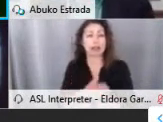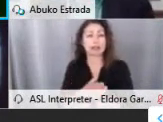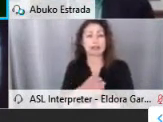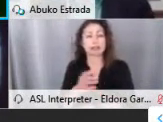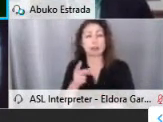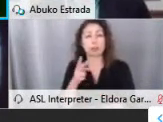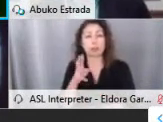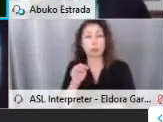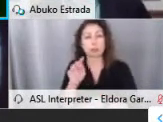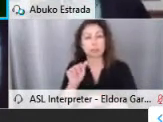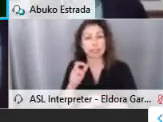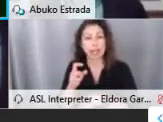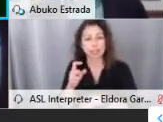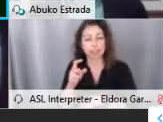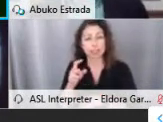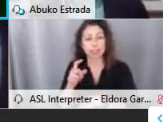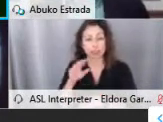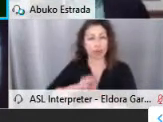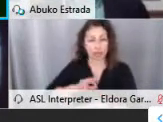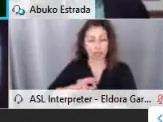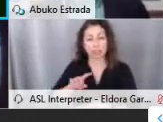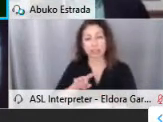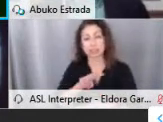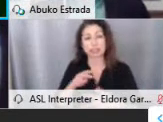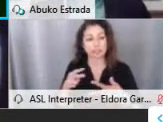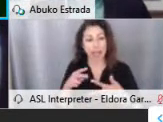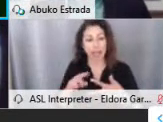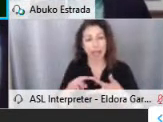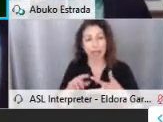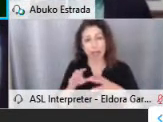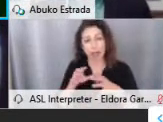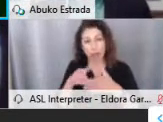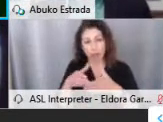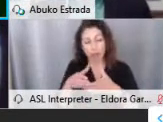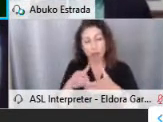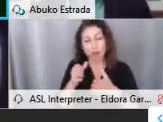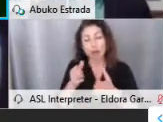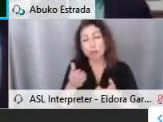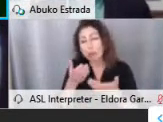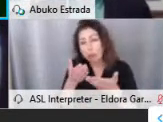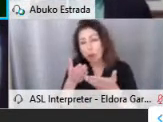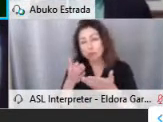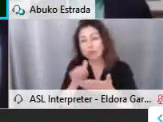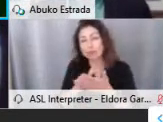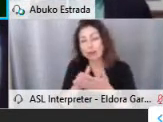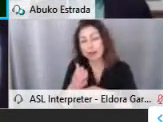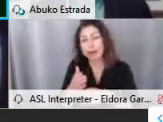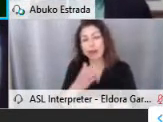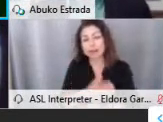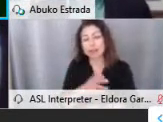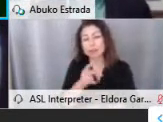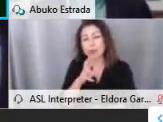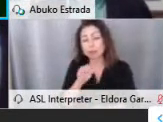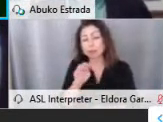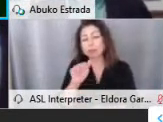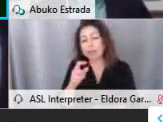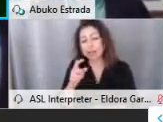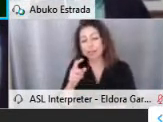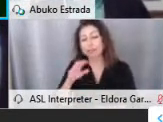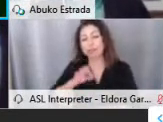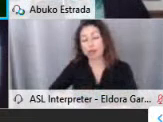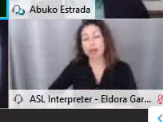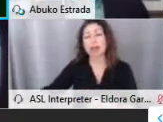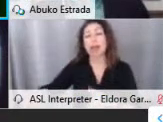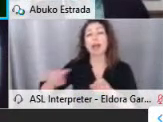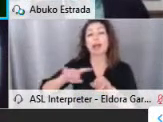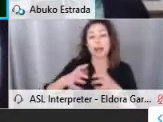in the marketplace. The second group are proposals that enhance premium tax credits and